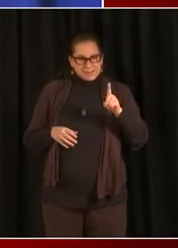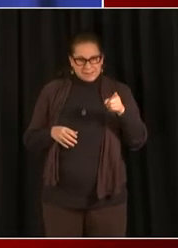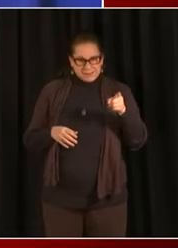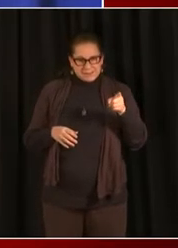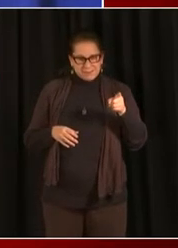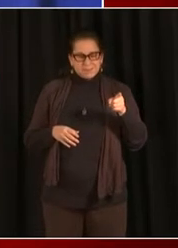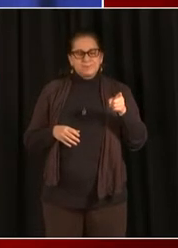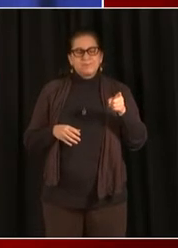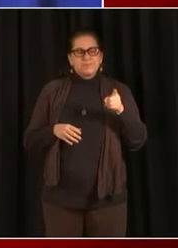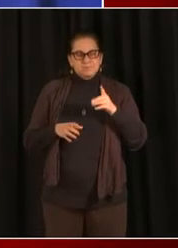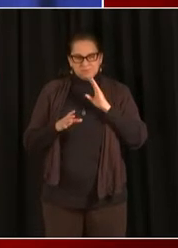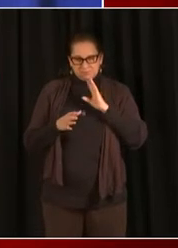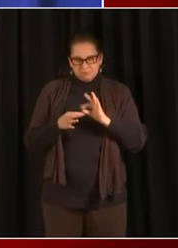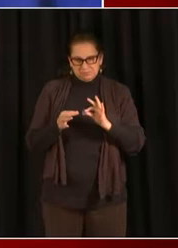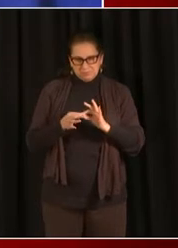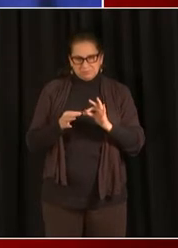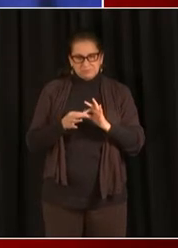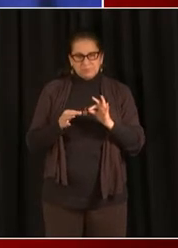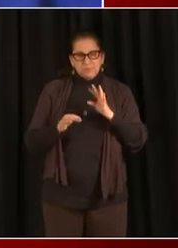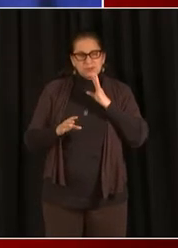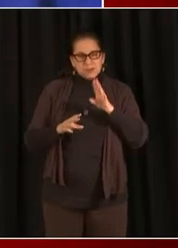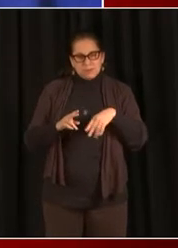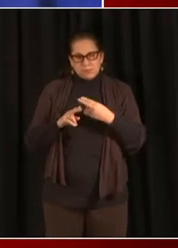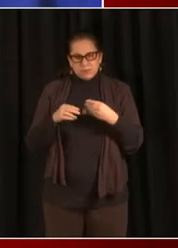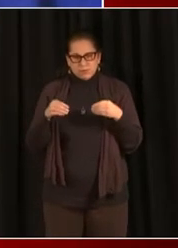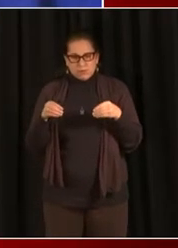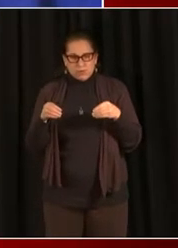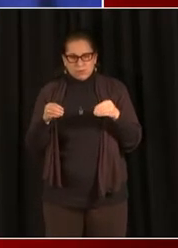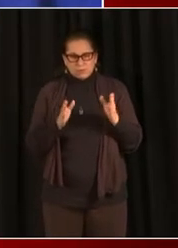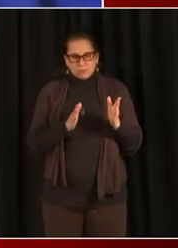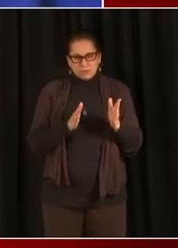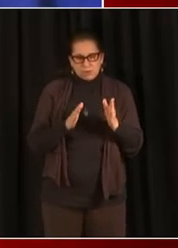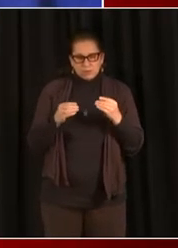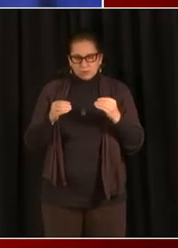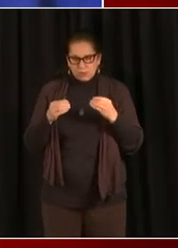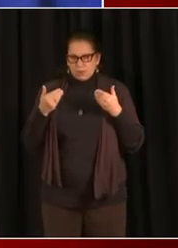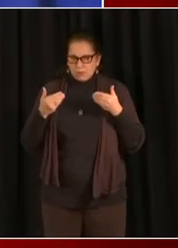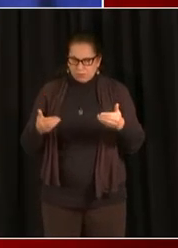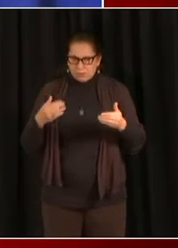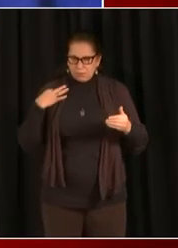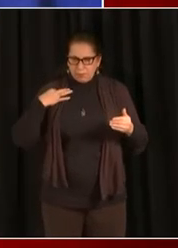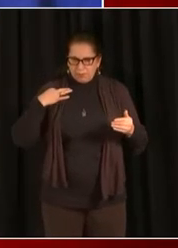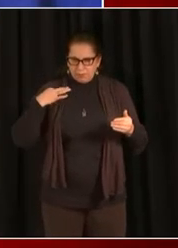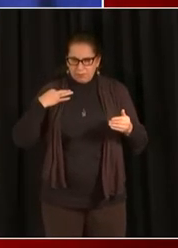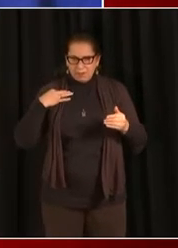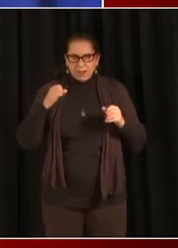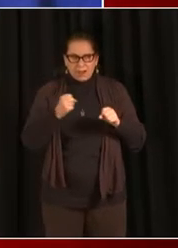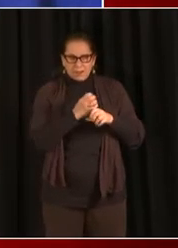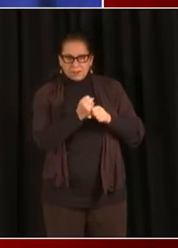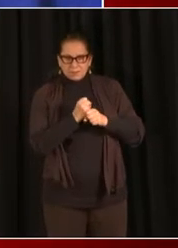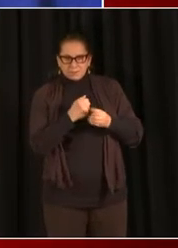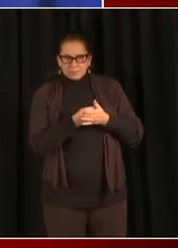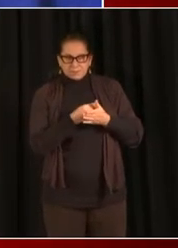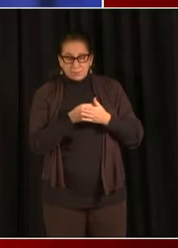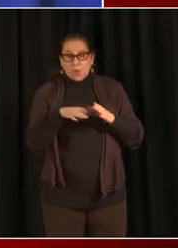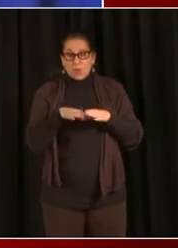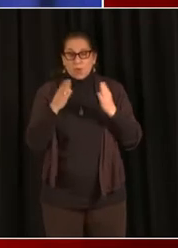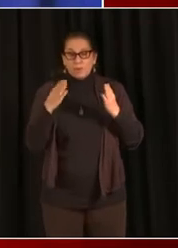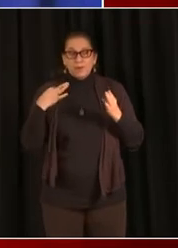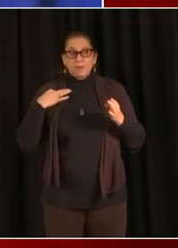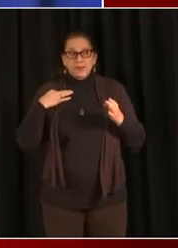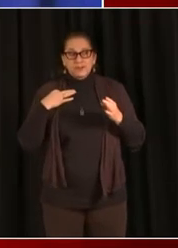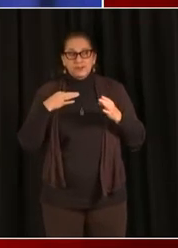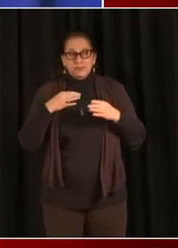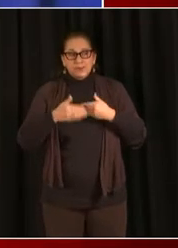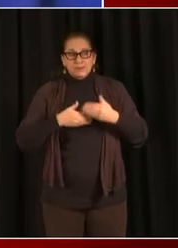how retail in particular can apply for their program, application of which opened yesterday. All the information we're